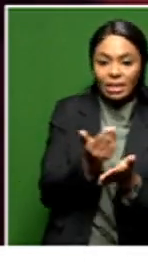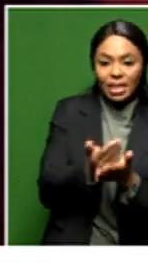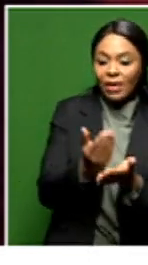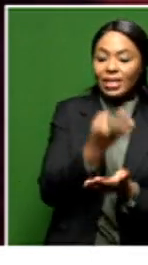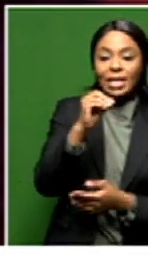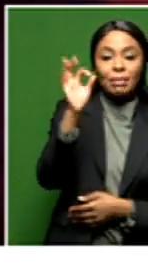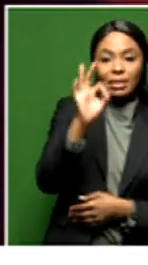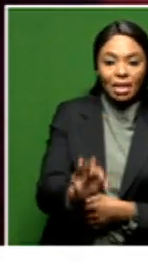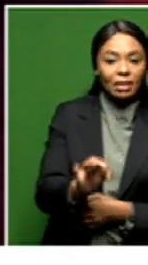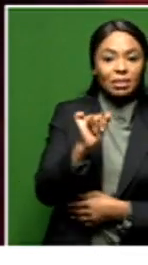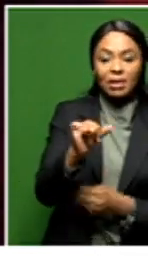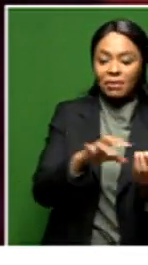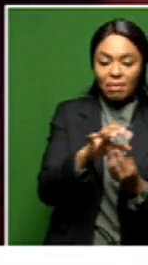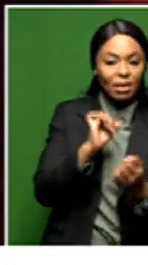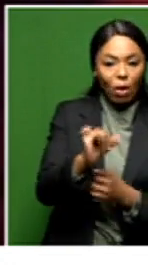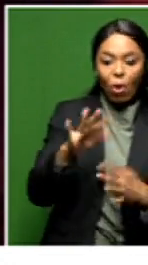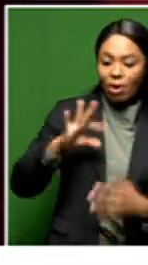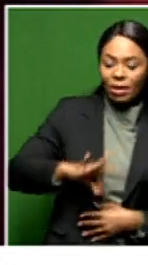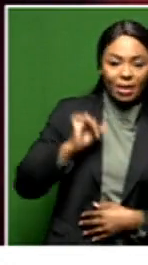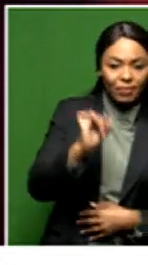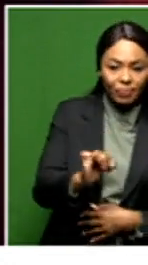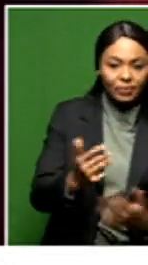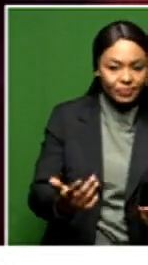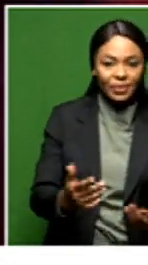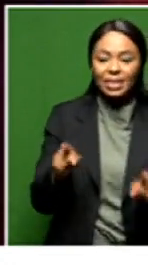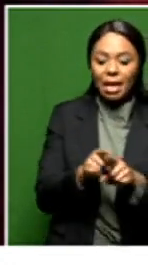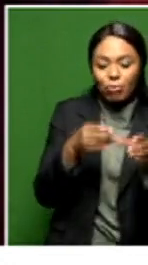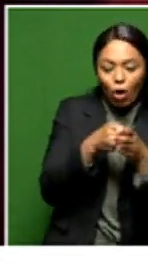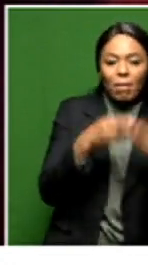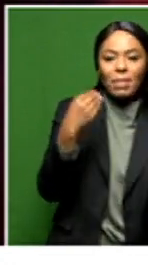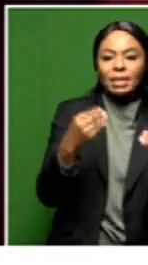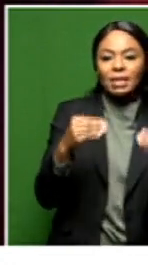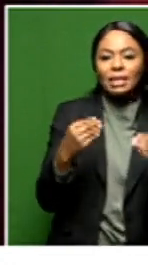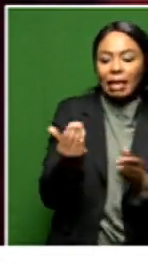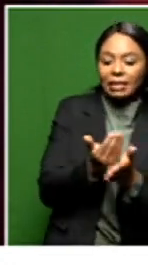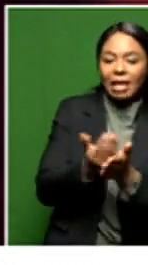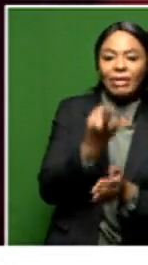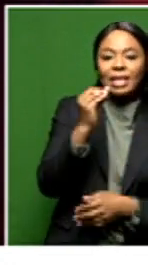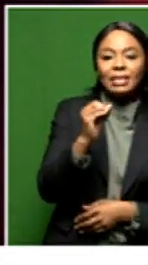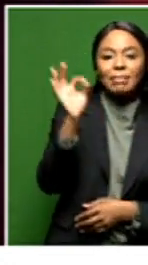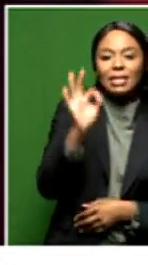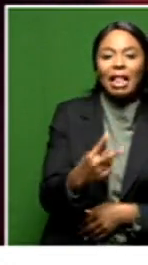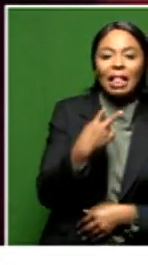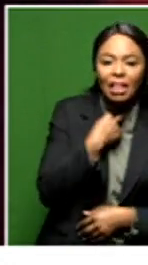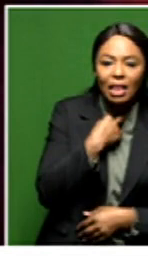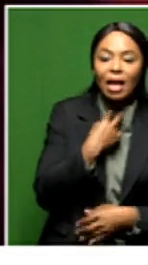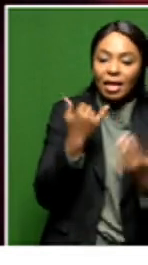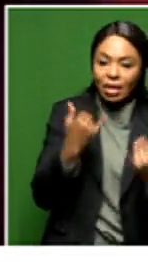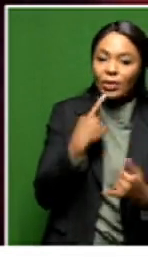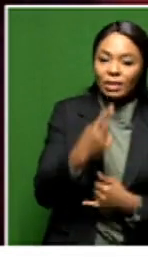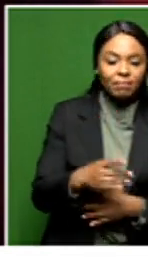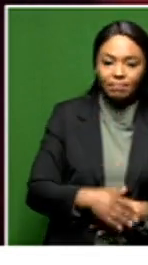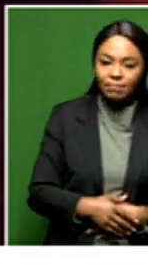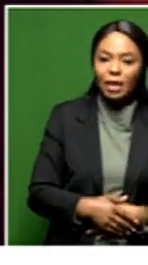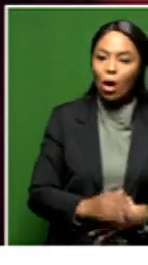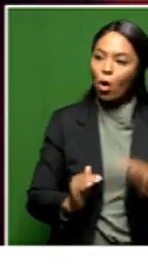their income, and even achieve 30% out of their small business. So I'm saying, make your goals accessible for your household and stop